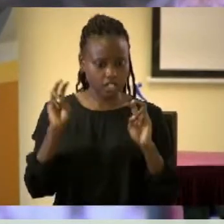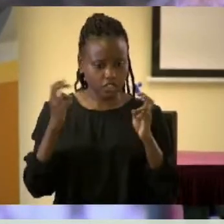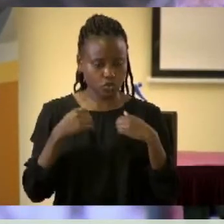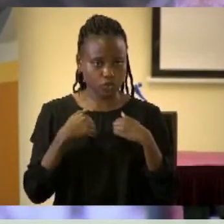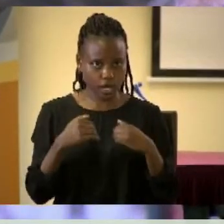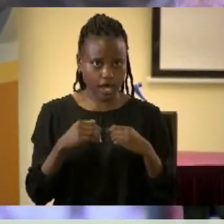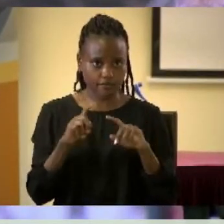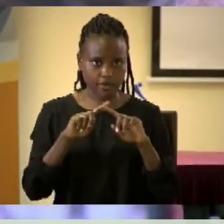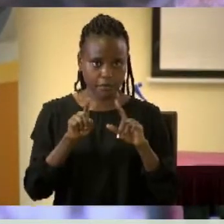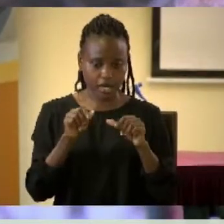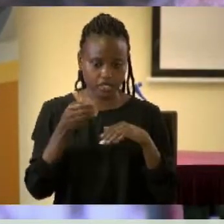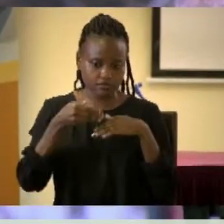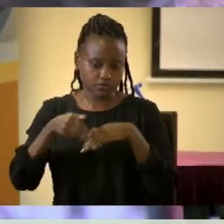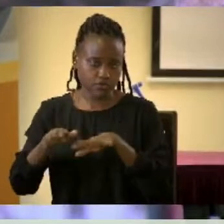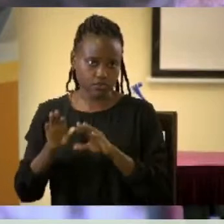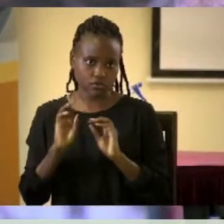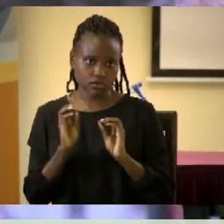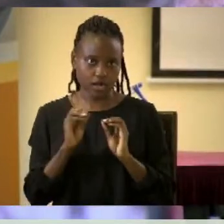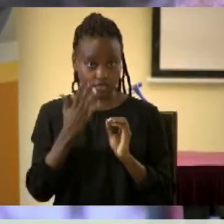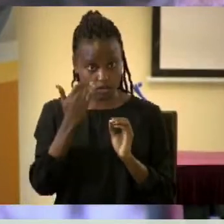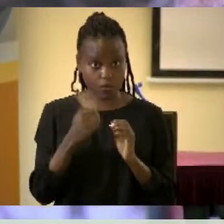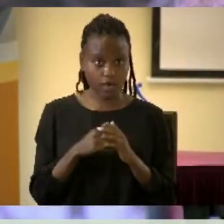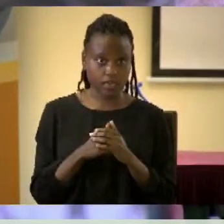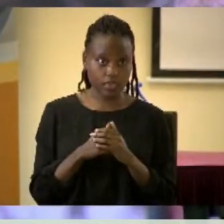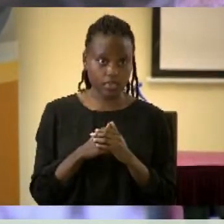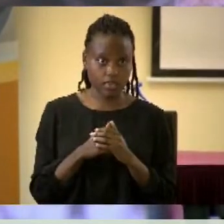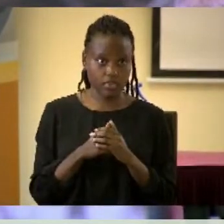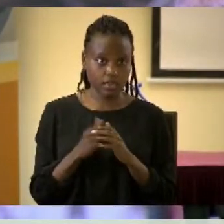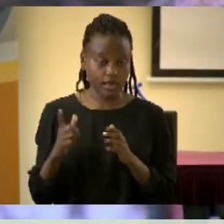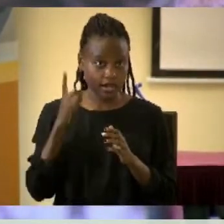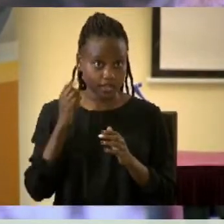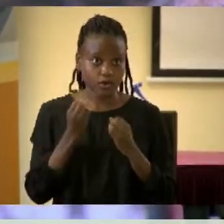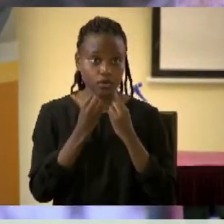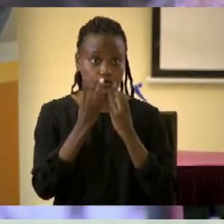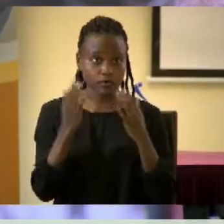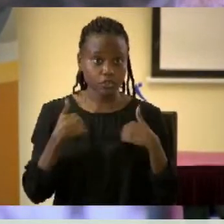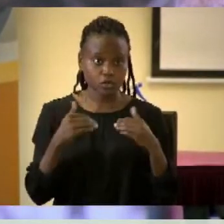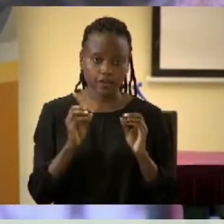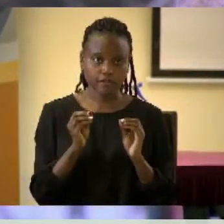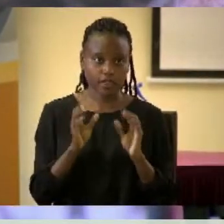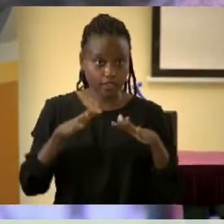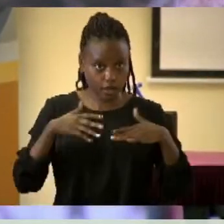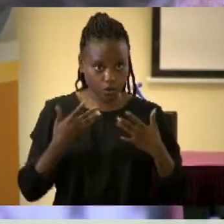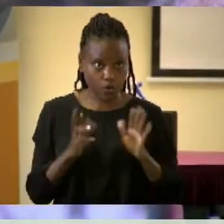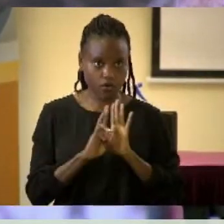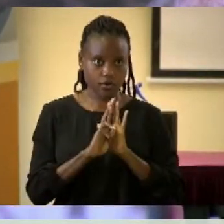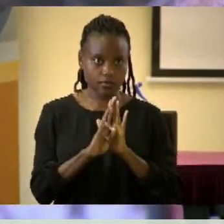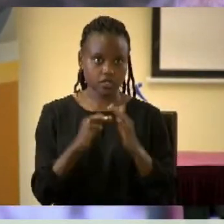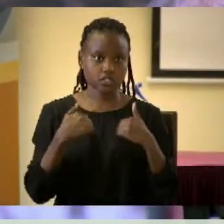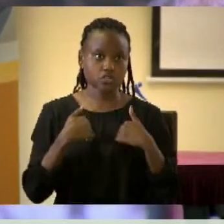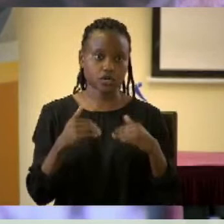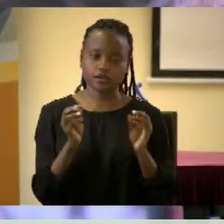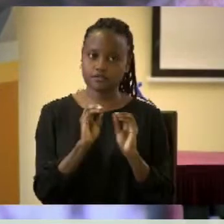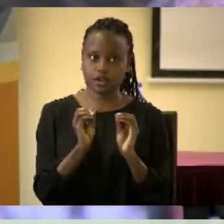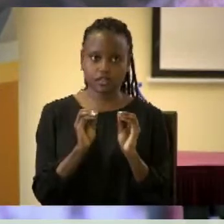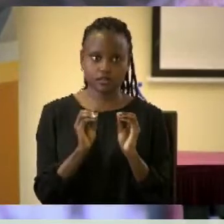pursue due to lack of legal information or representation.